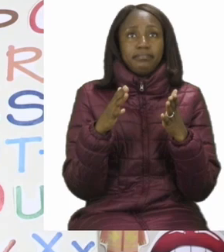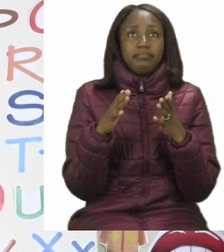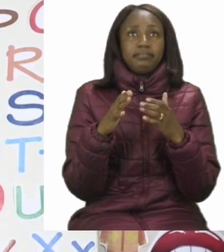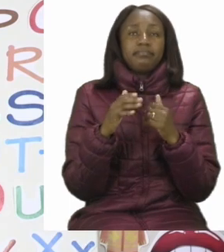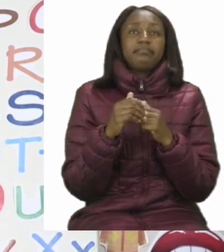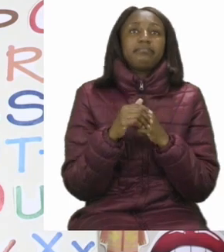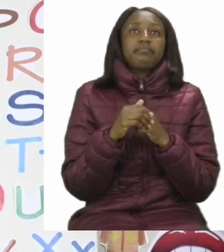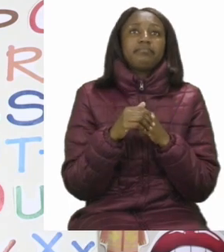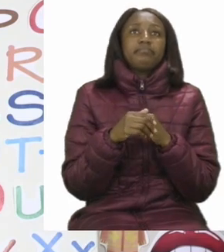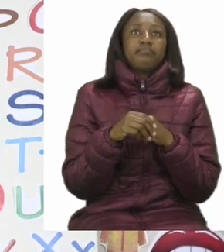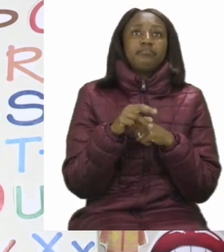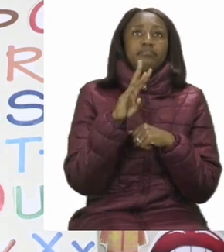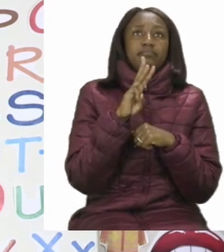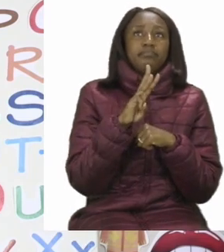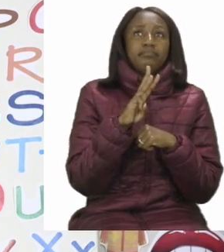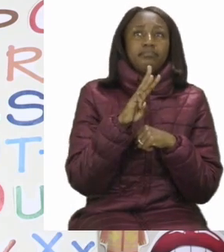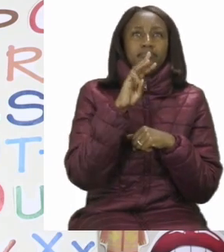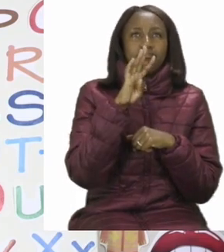that says